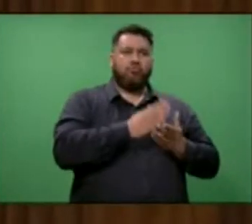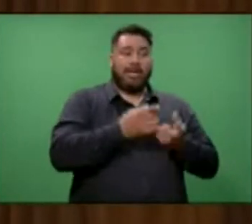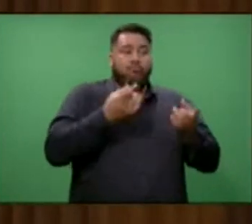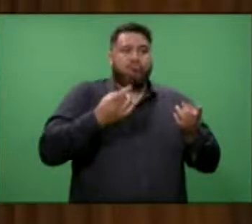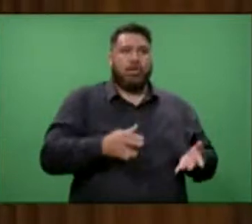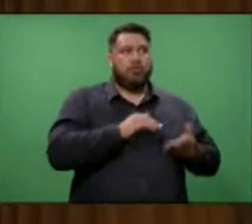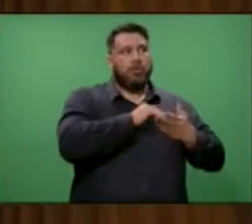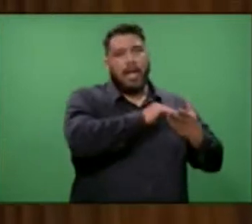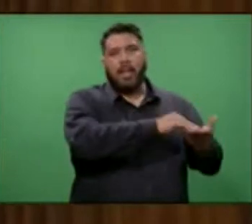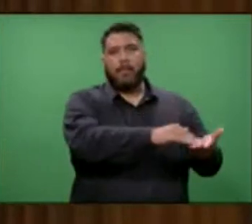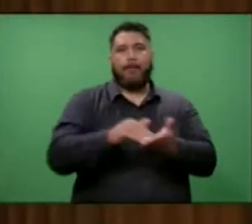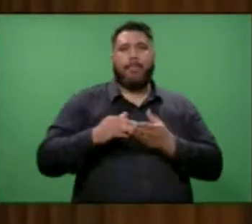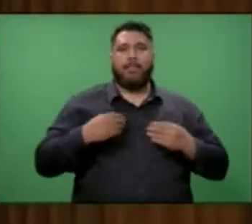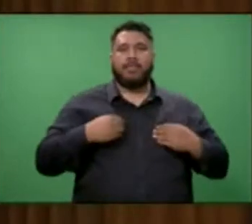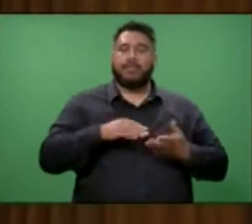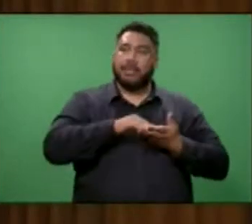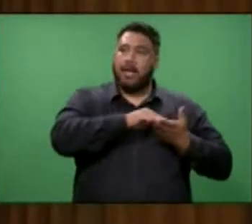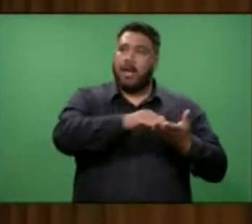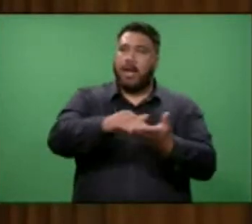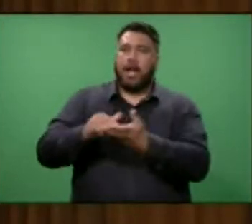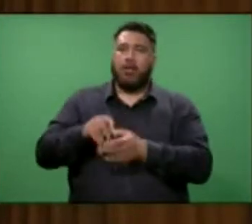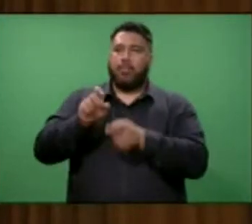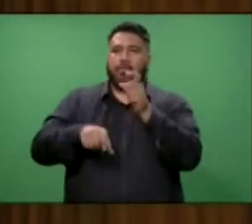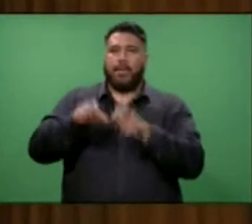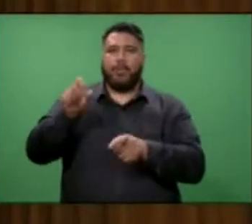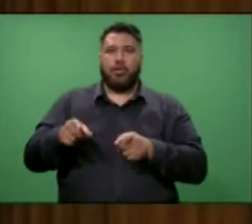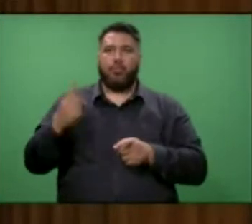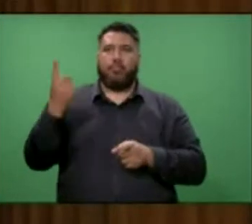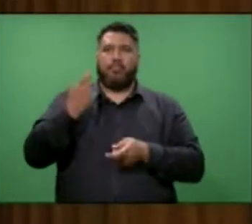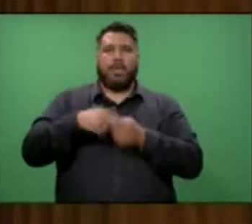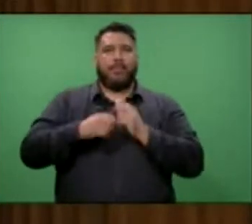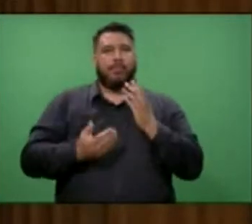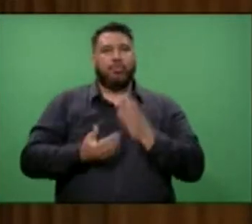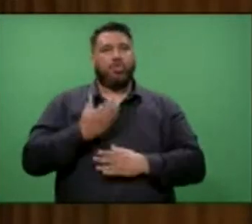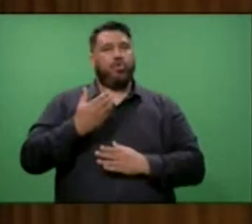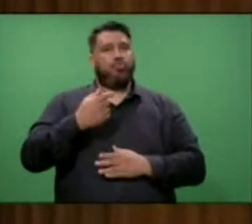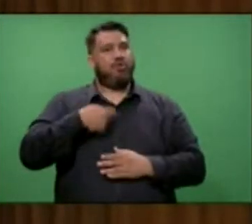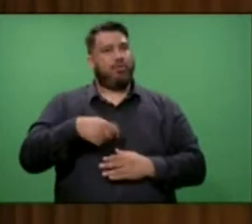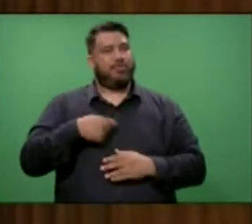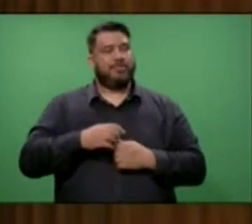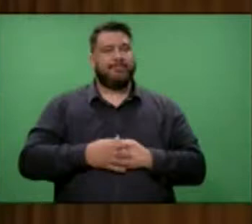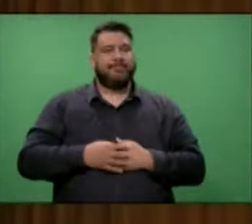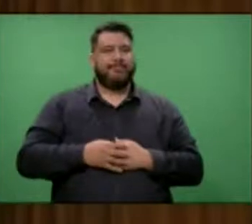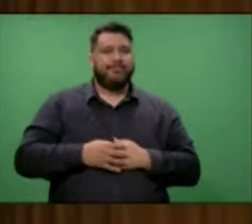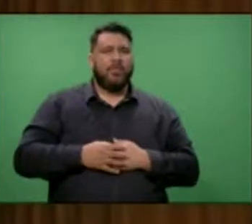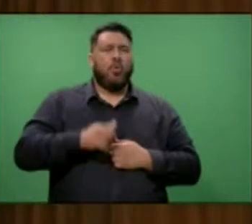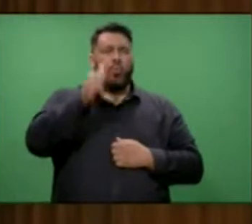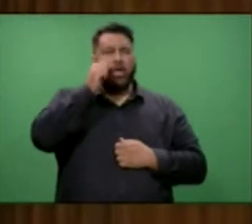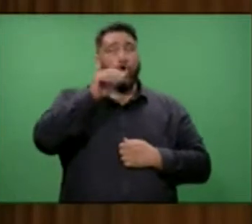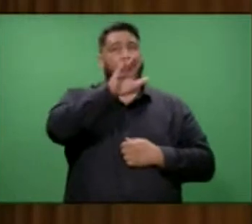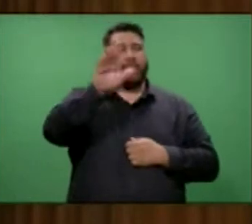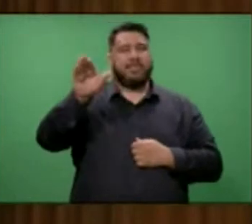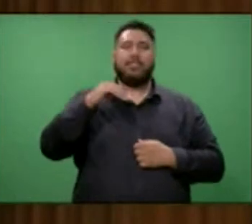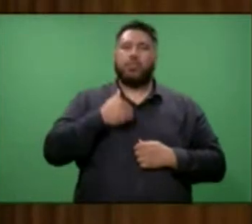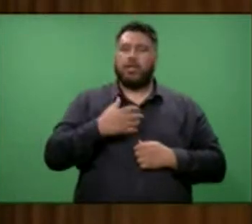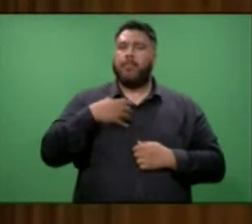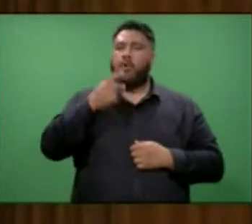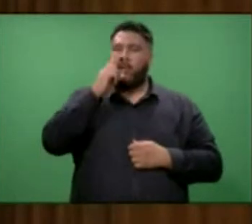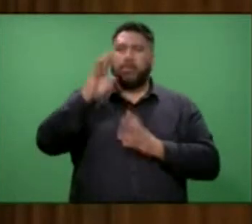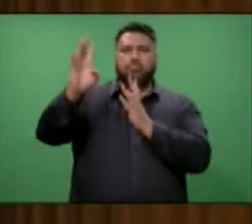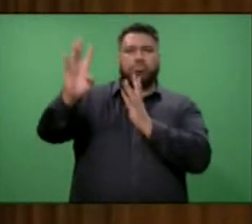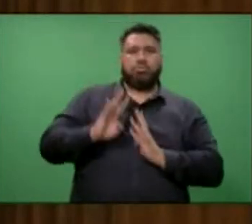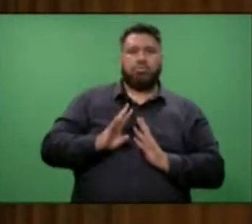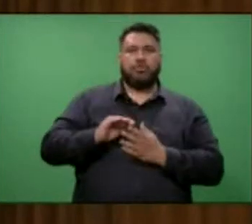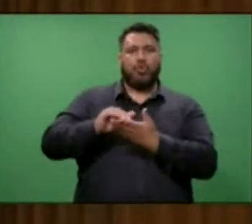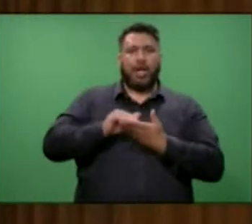industry and learners. The government recognises the need to welcome skilled people from overseas to help